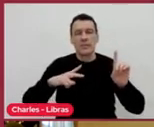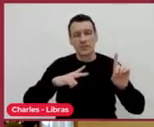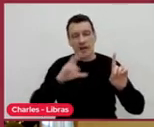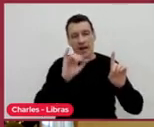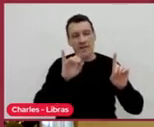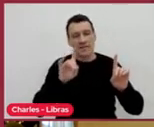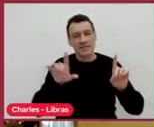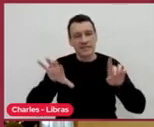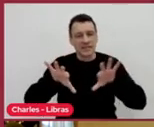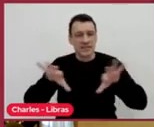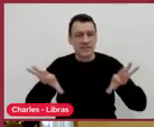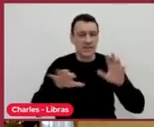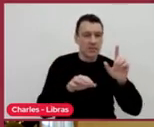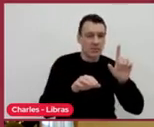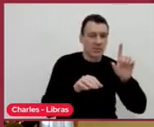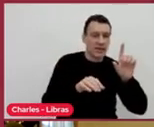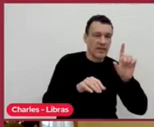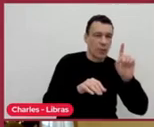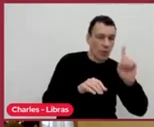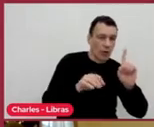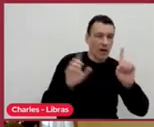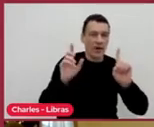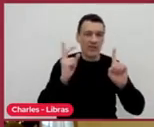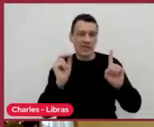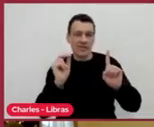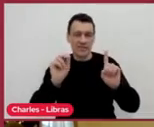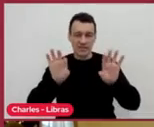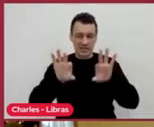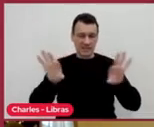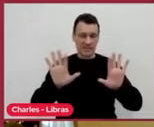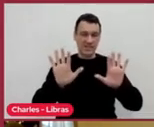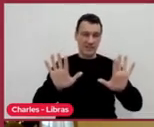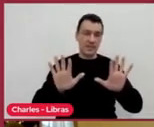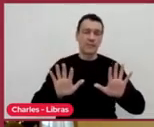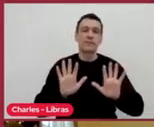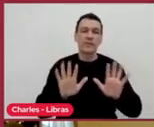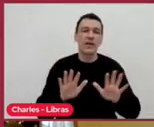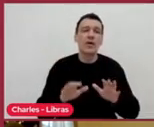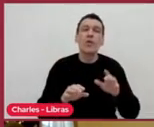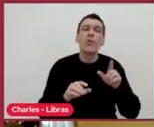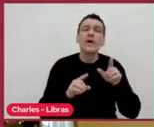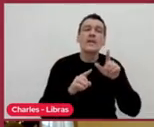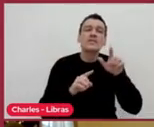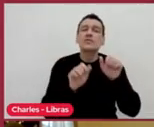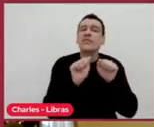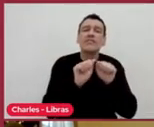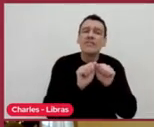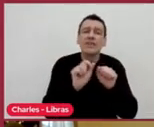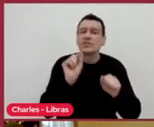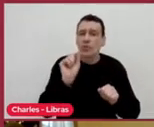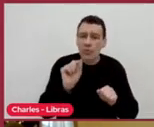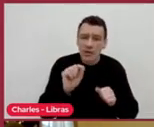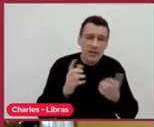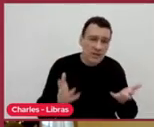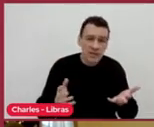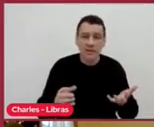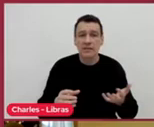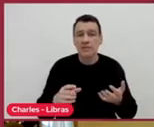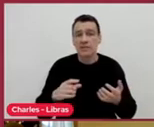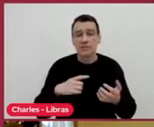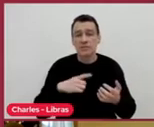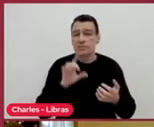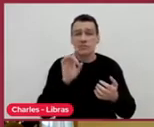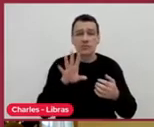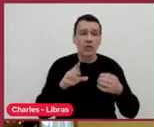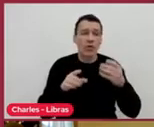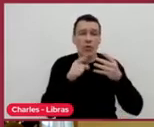the account ID and the sum of pending elements. What this will do is will issue 4 and only 4 optimized queries